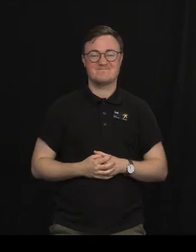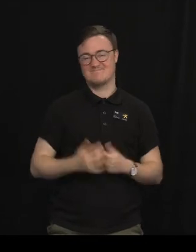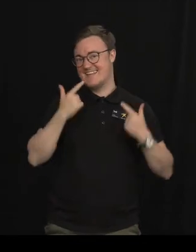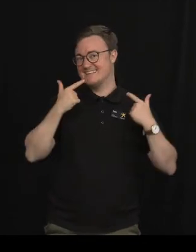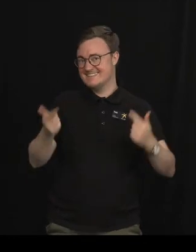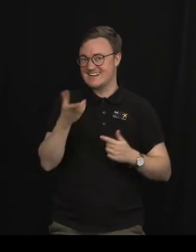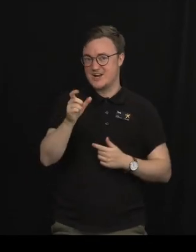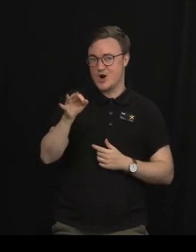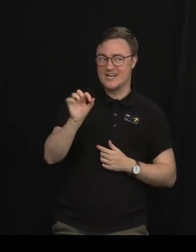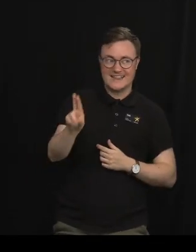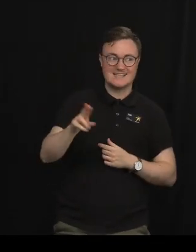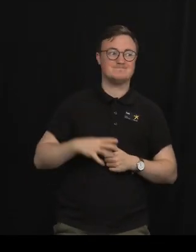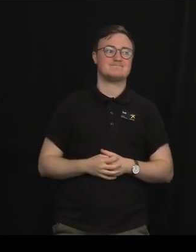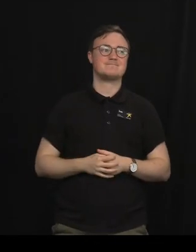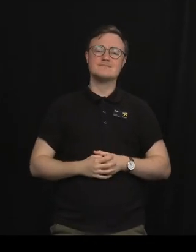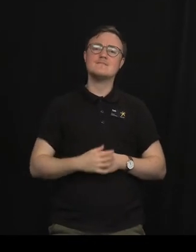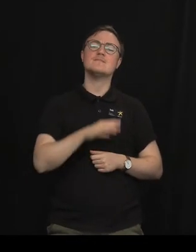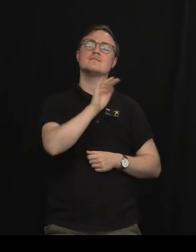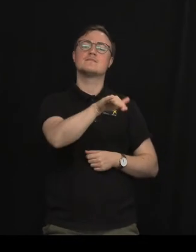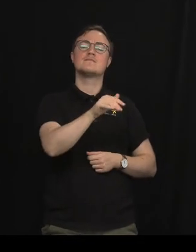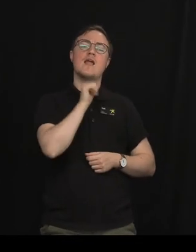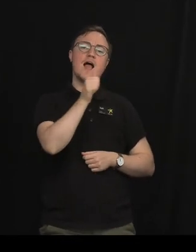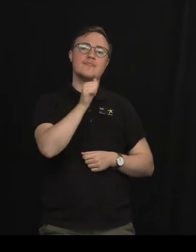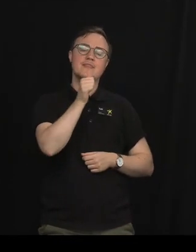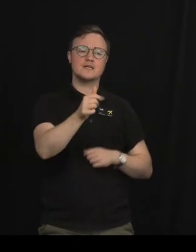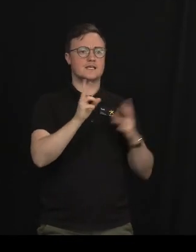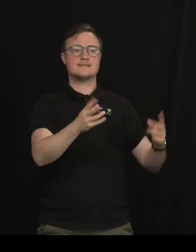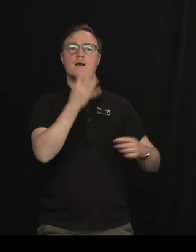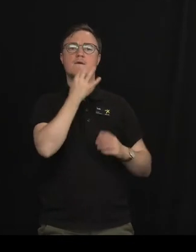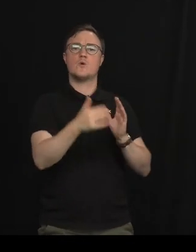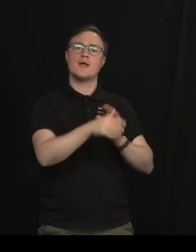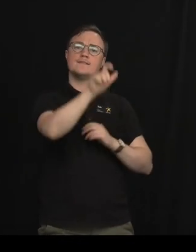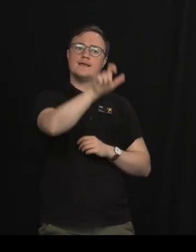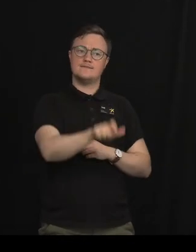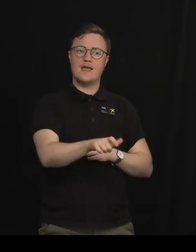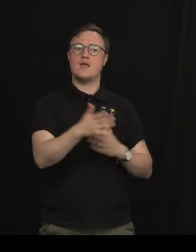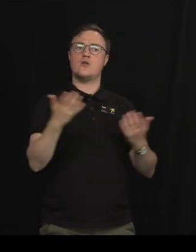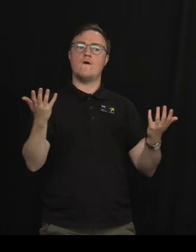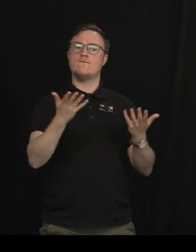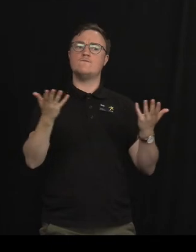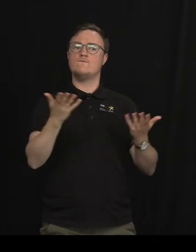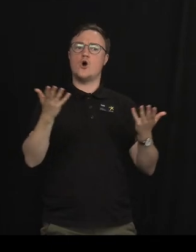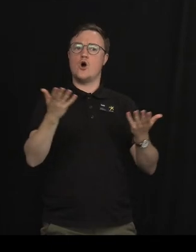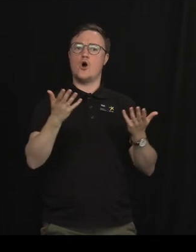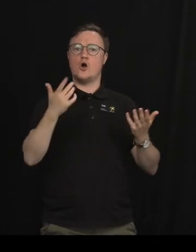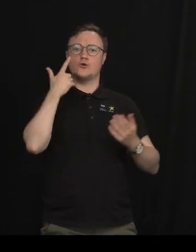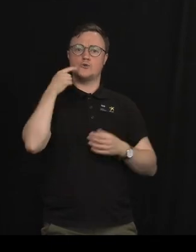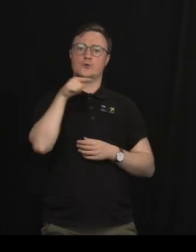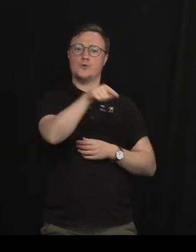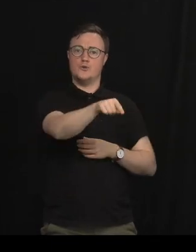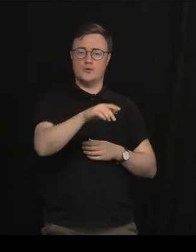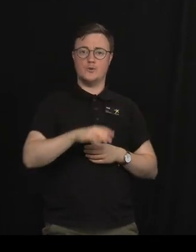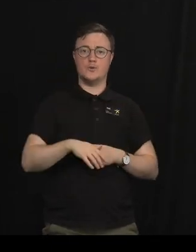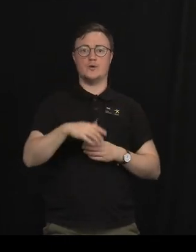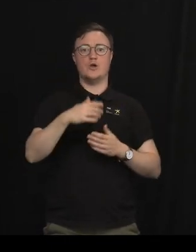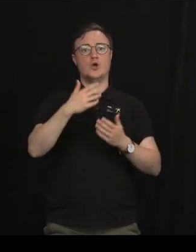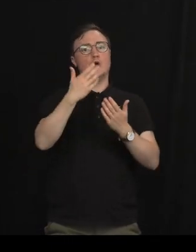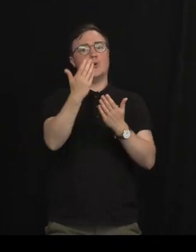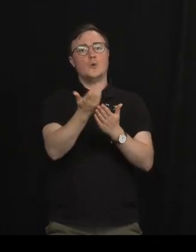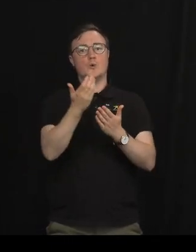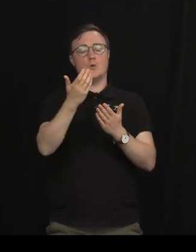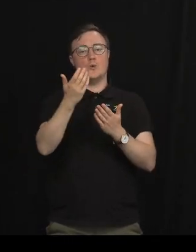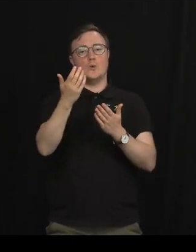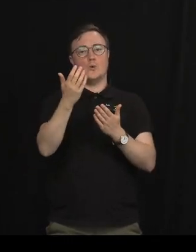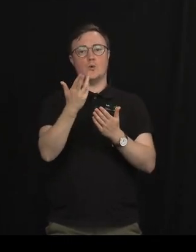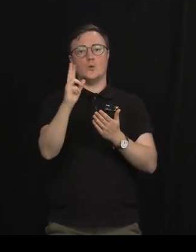Thanks, Karin. Anders, same sort of question to you. What do you see as the role of the foreign ministry